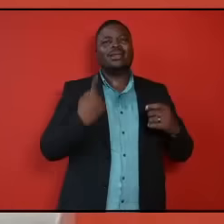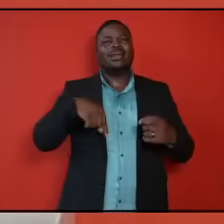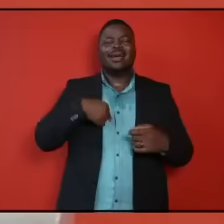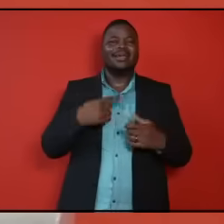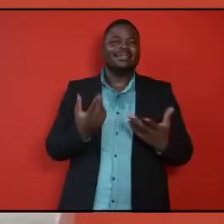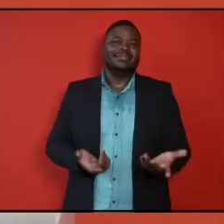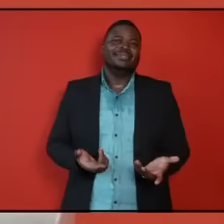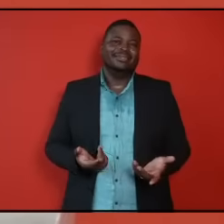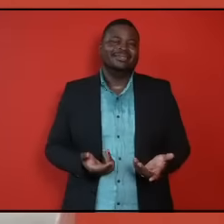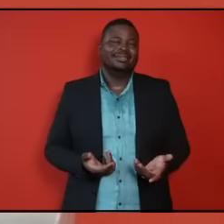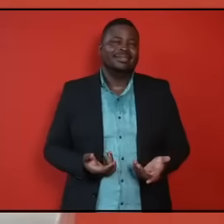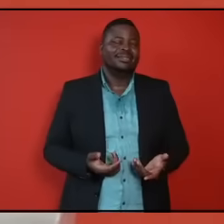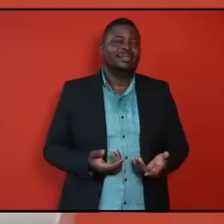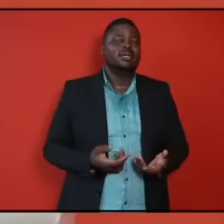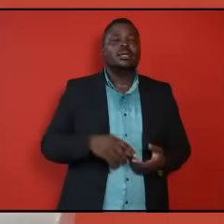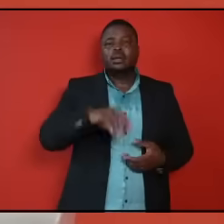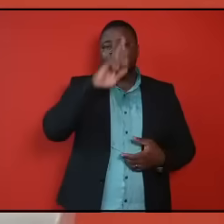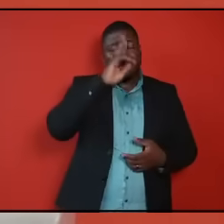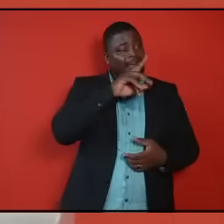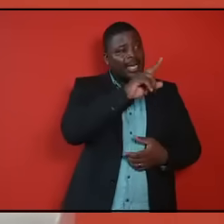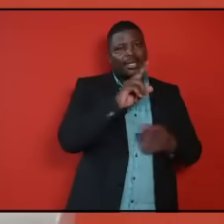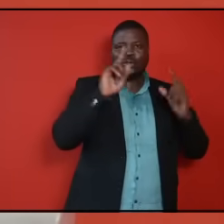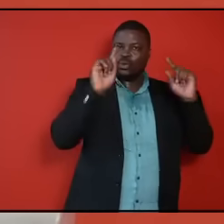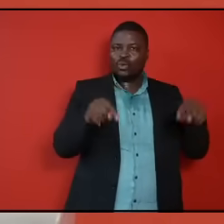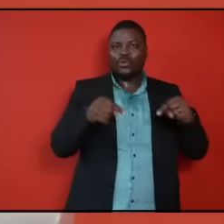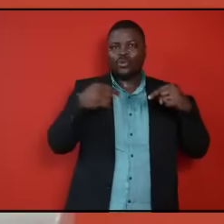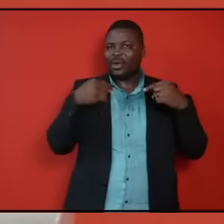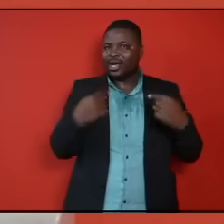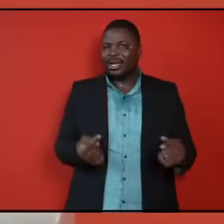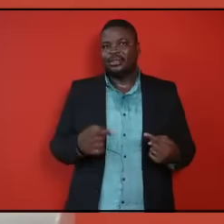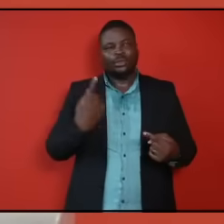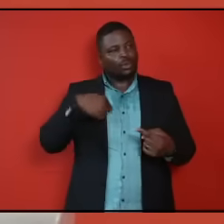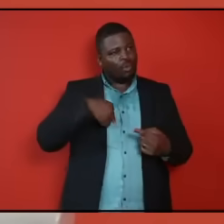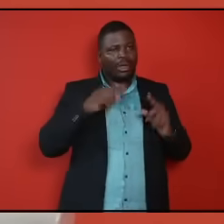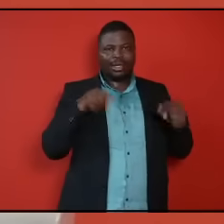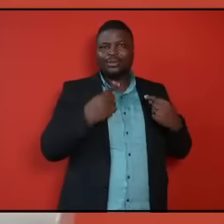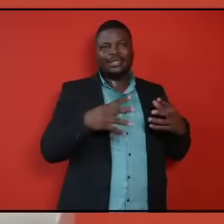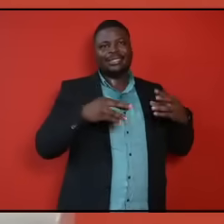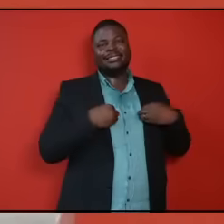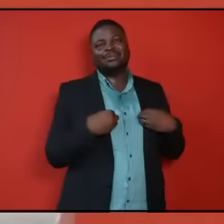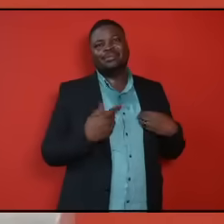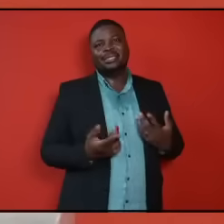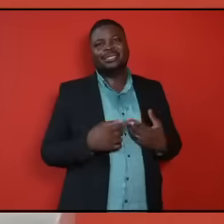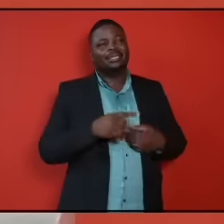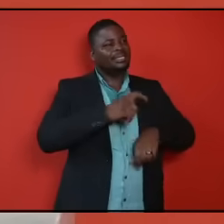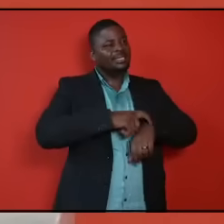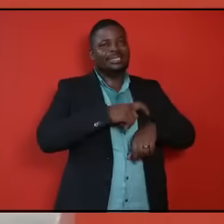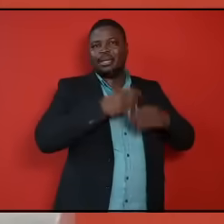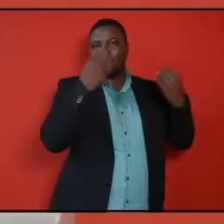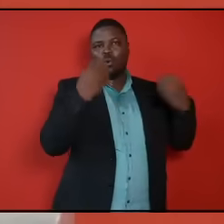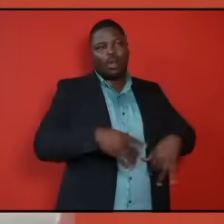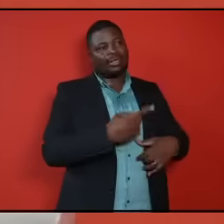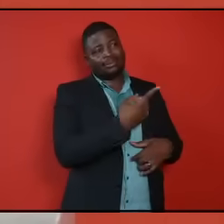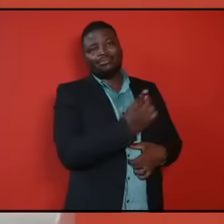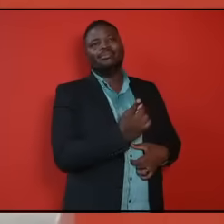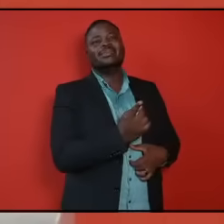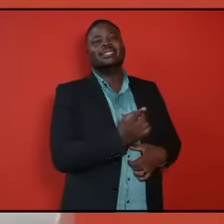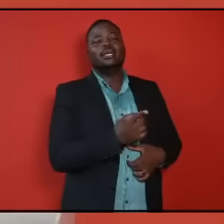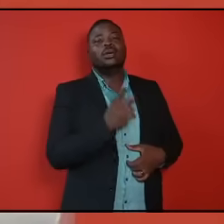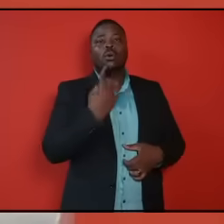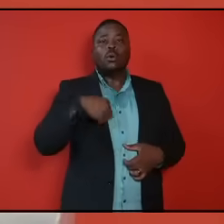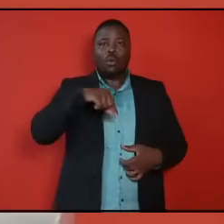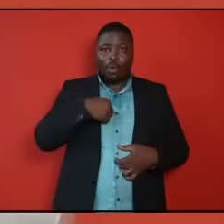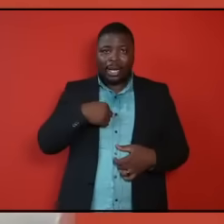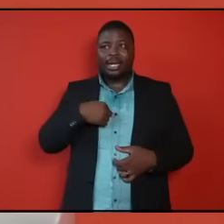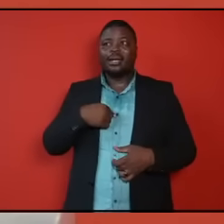political credentials. We cannot be permanently engaged with such people. It's a waste of time where we have to be concentrating on